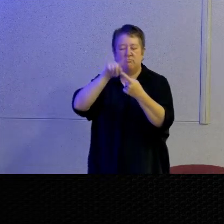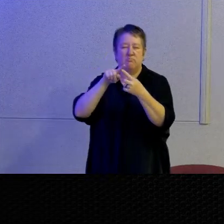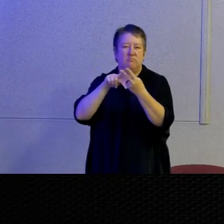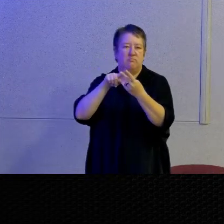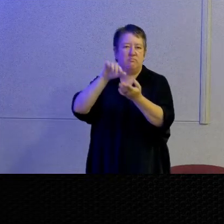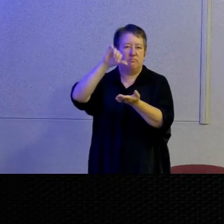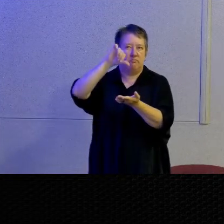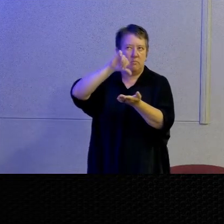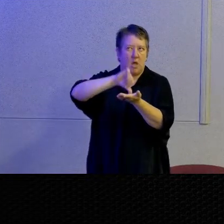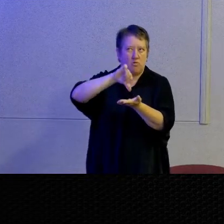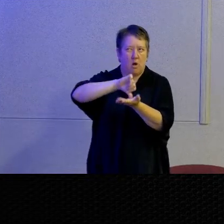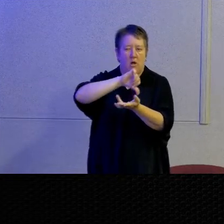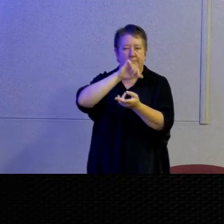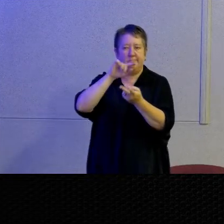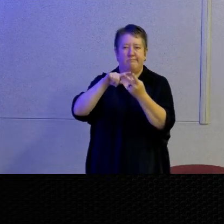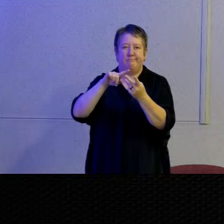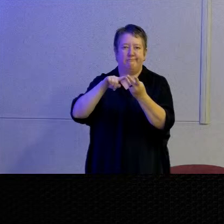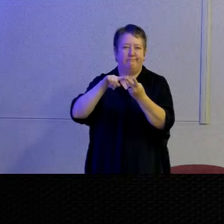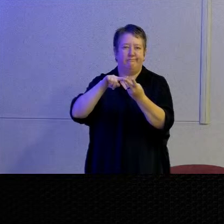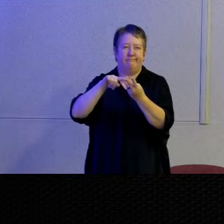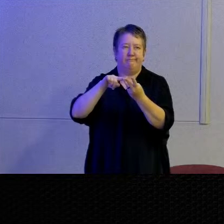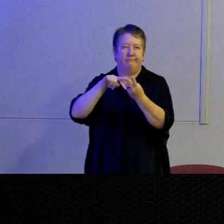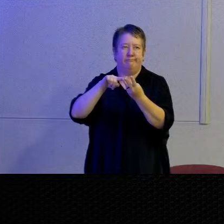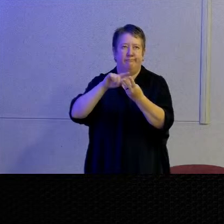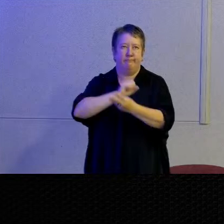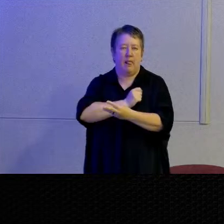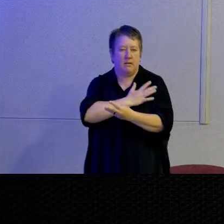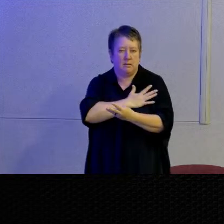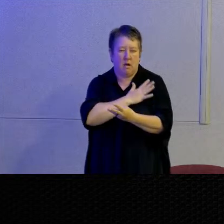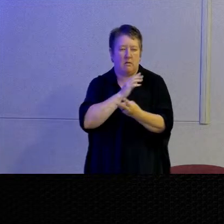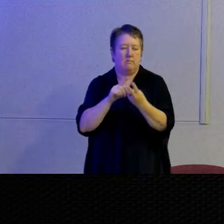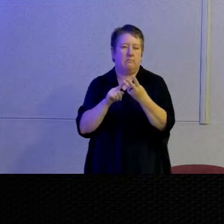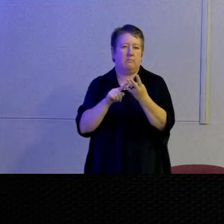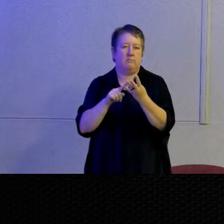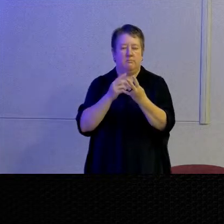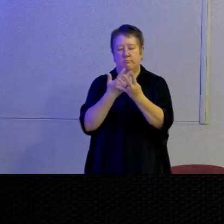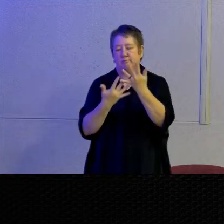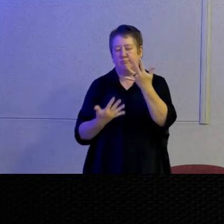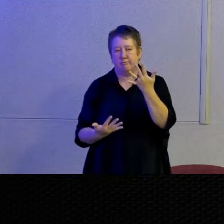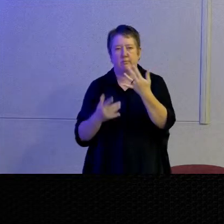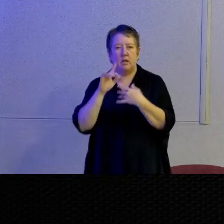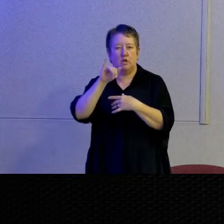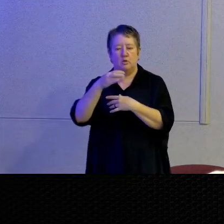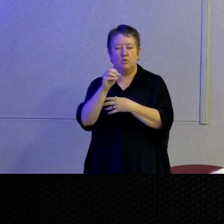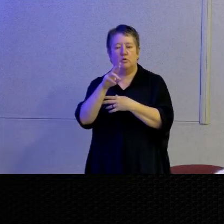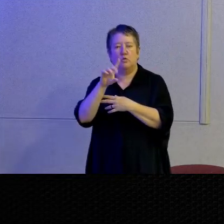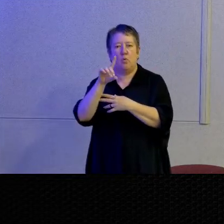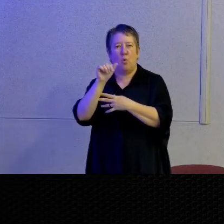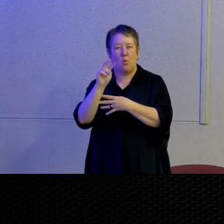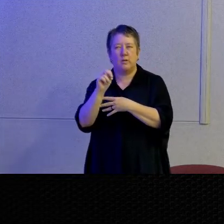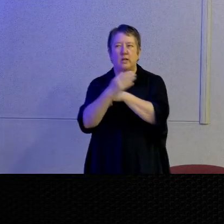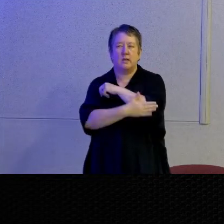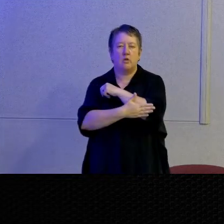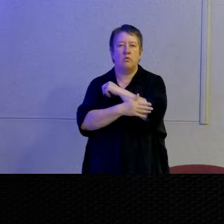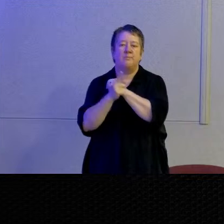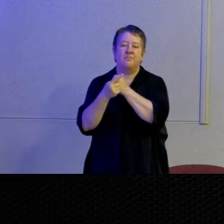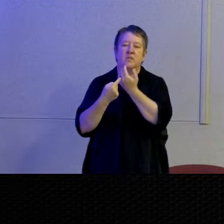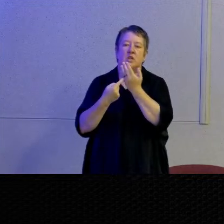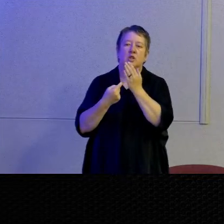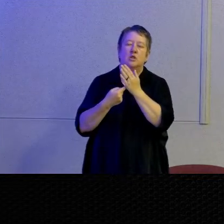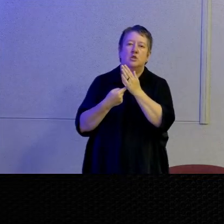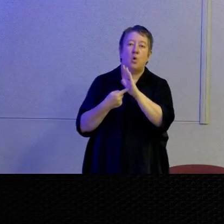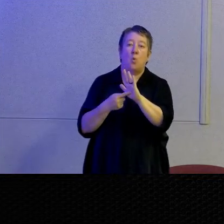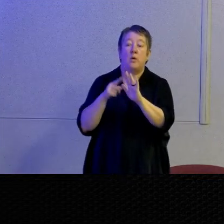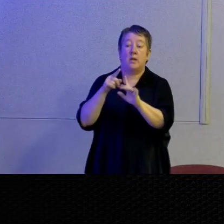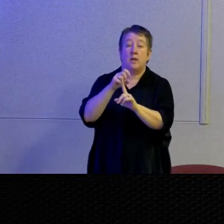Israel, Palestine, Jordan itself, and really an example of how in that sort of environment you can still